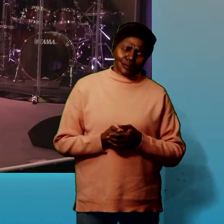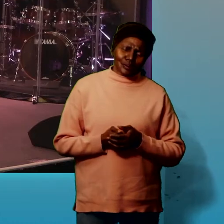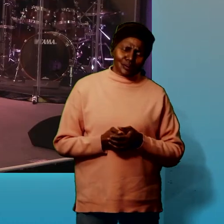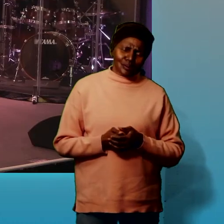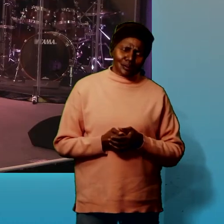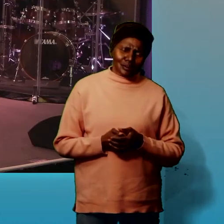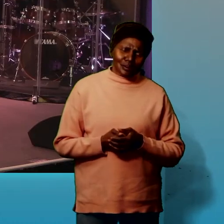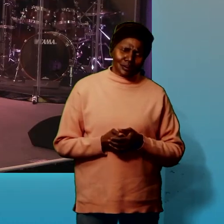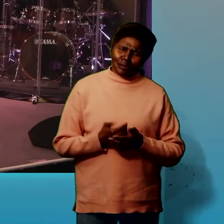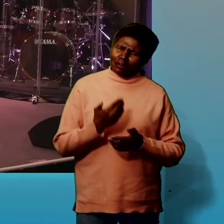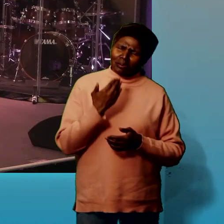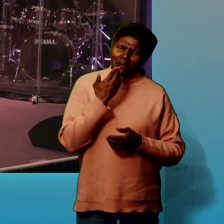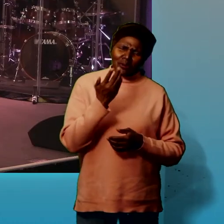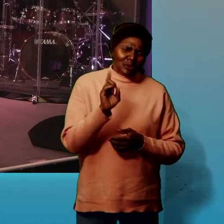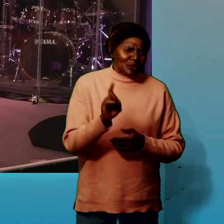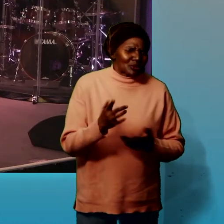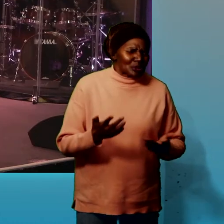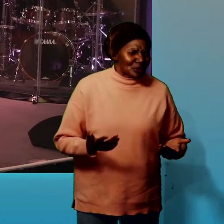What are you thankful for?